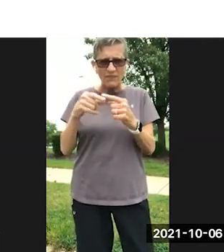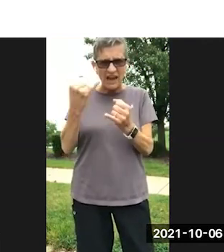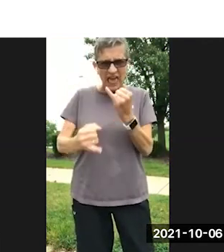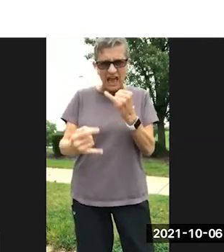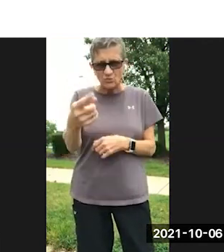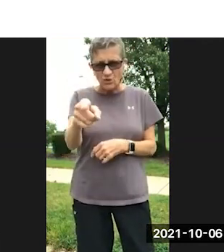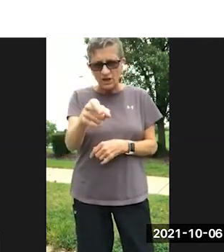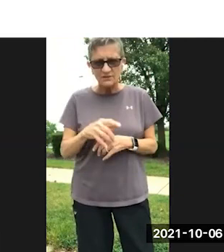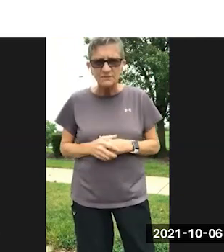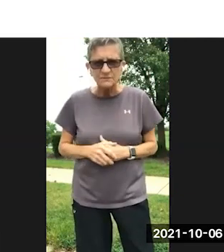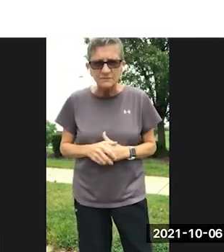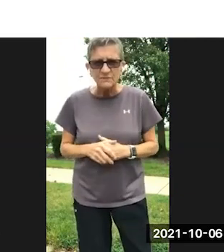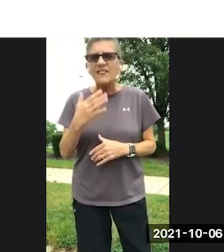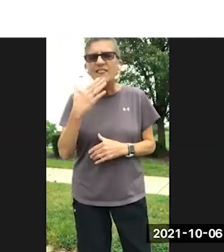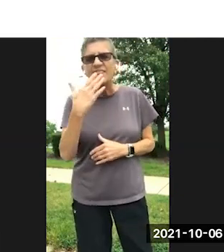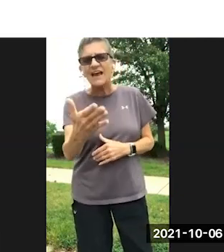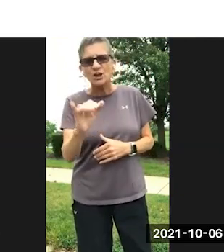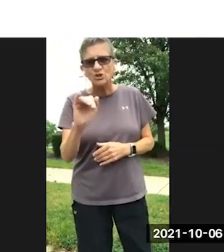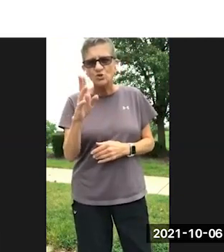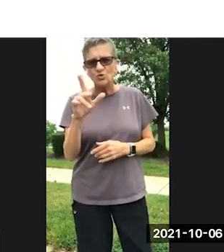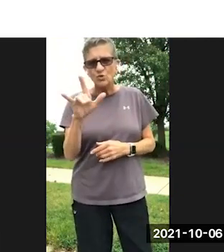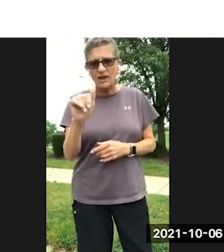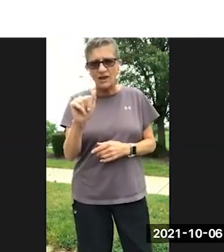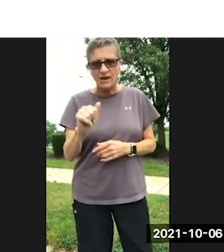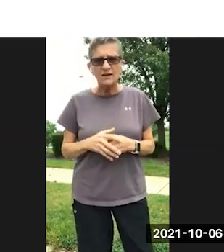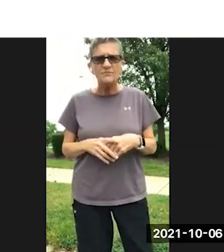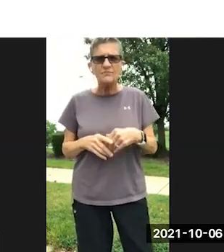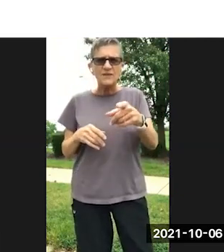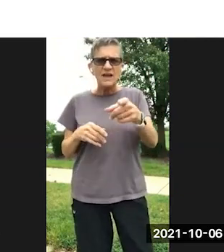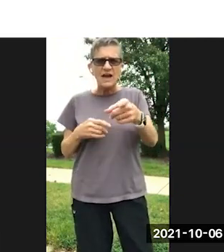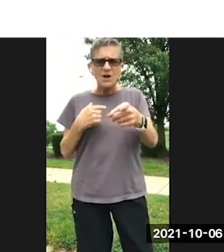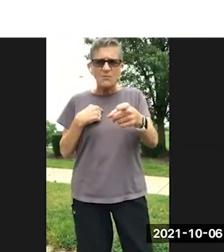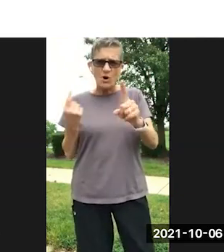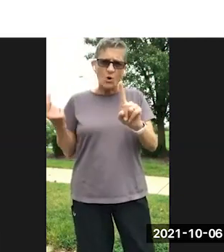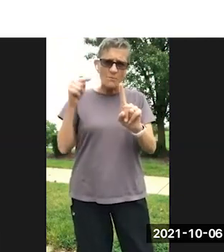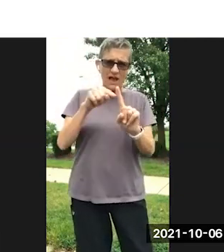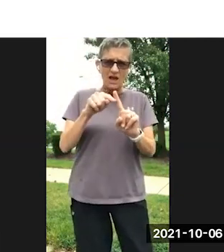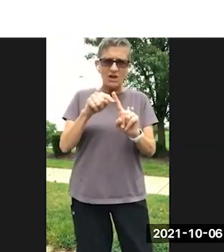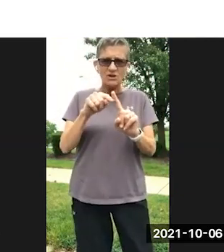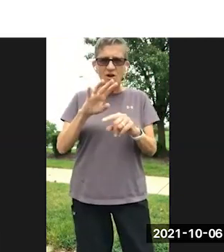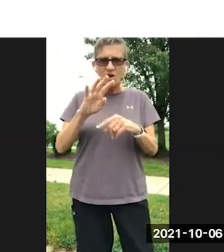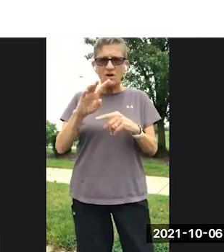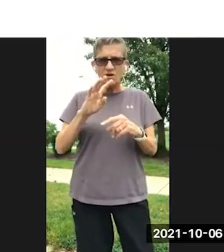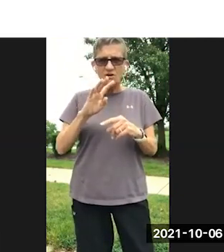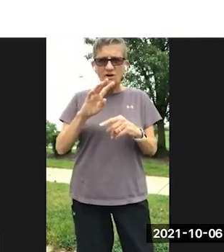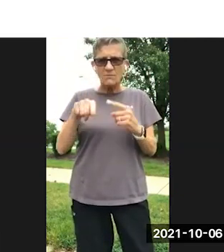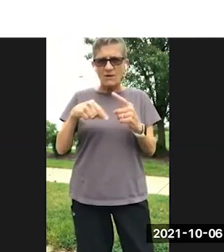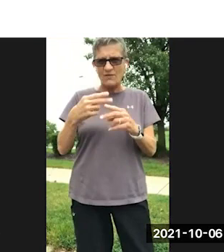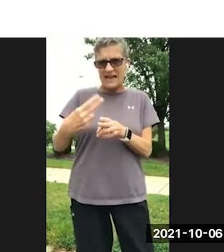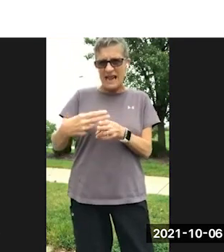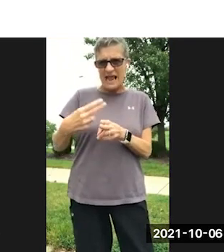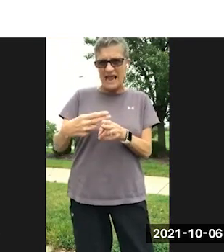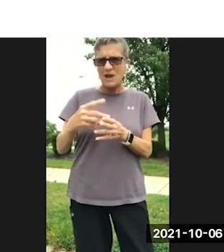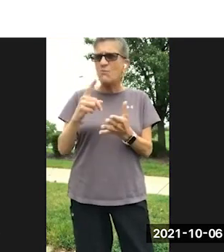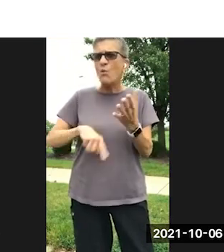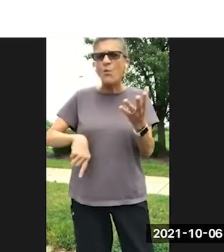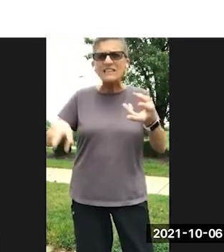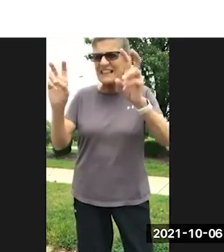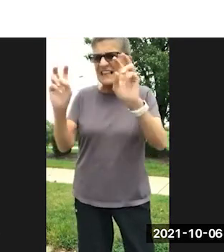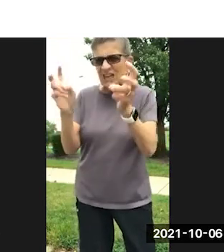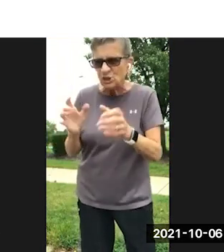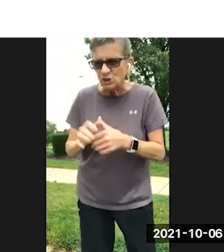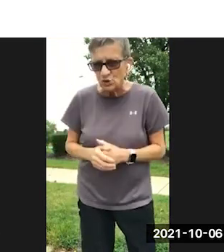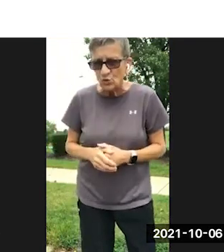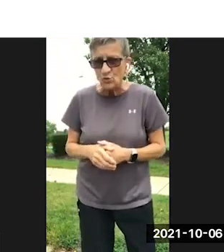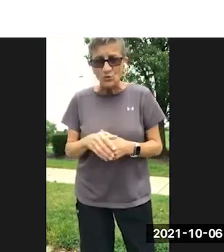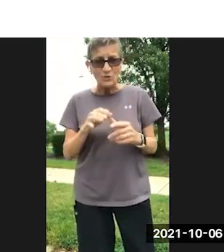Yeah, thanks, Julia. So, and we get back to this naming the issue, right? Like, what is the issue? Is it access